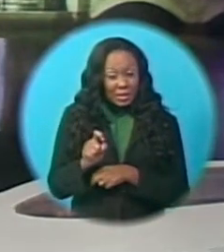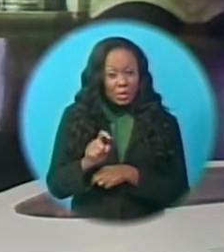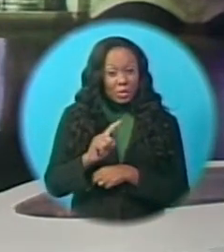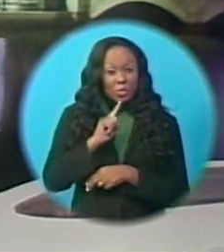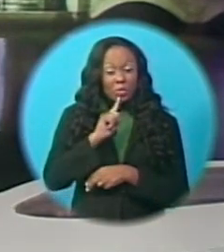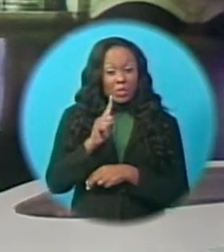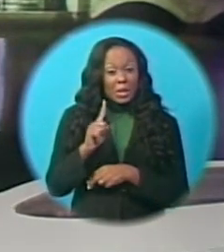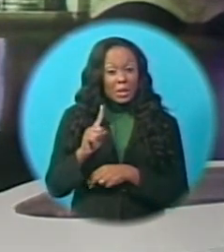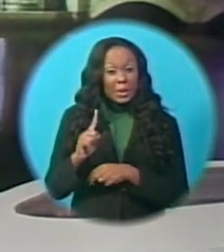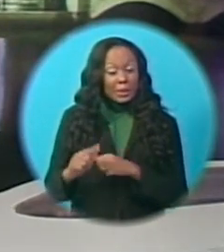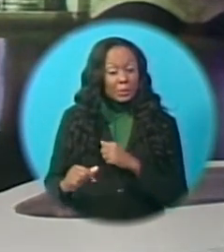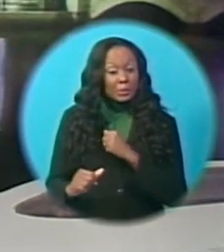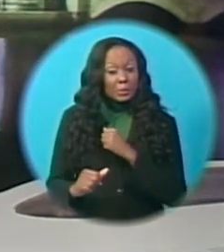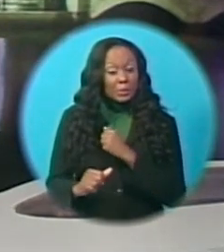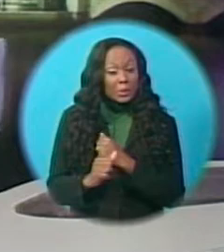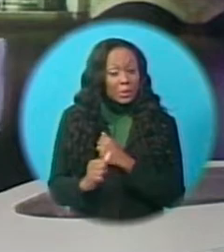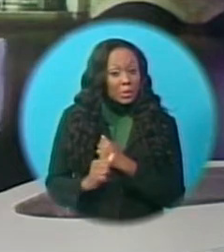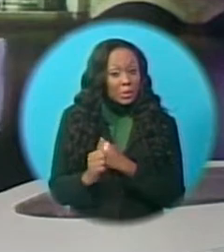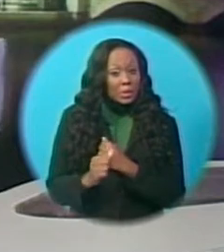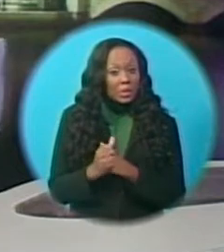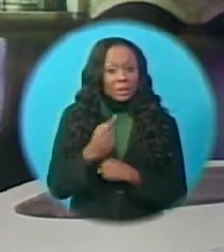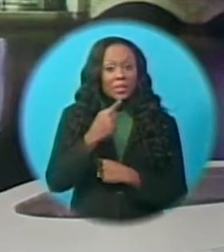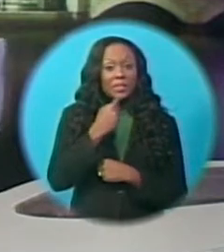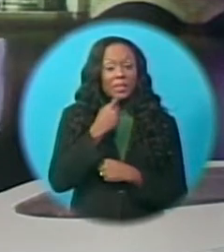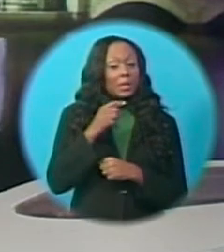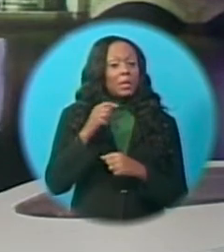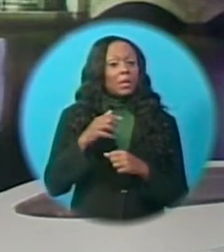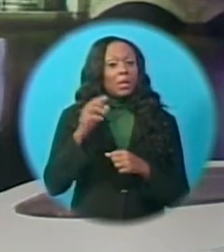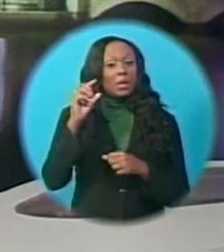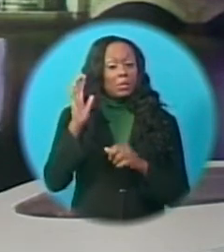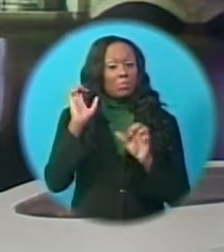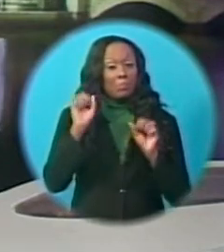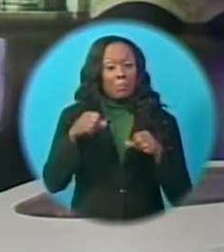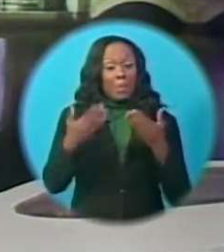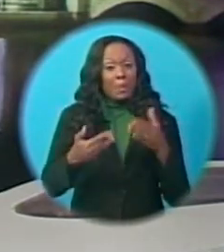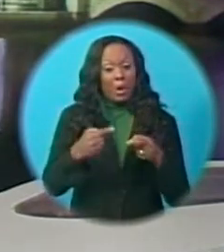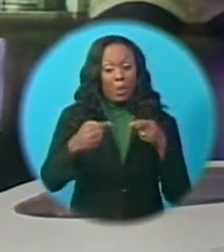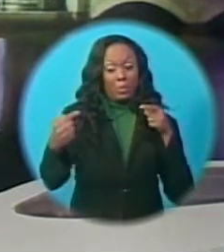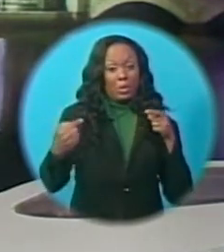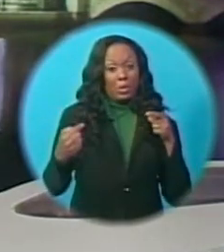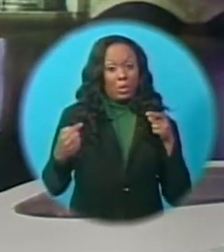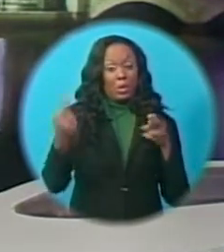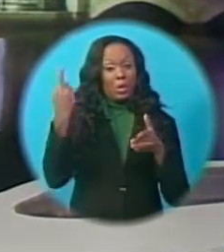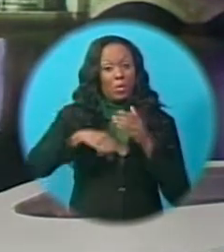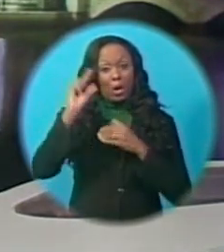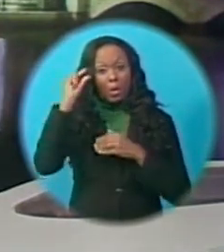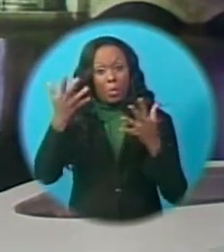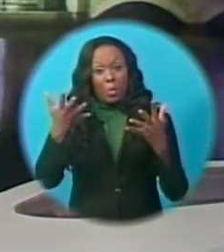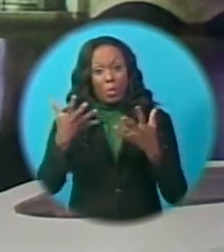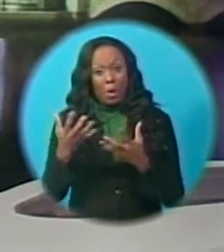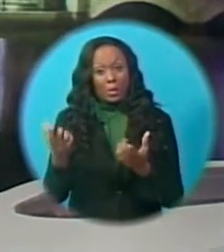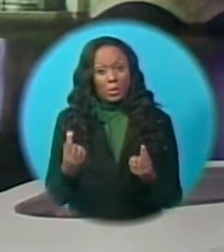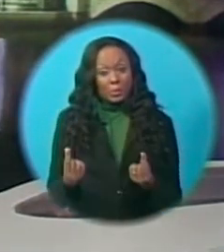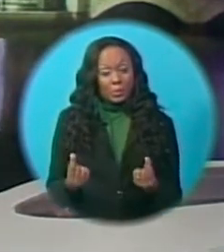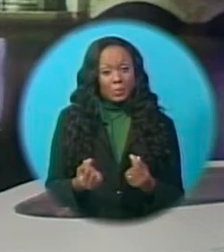risky move. Mr. Arthur says the outcome could be the very opposite of what the government is trying to achieve.